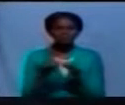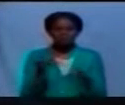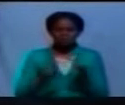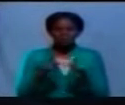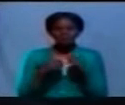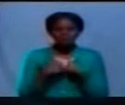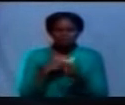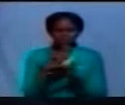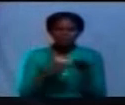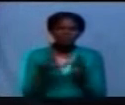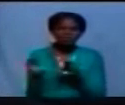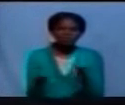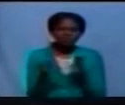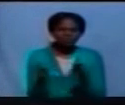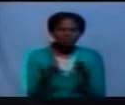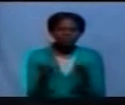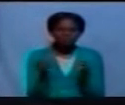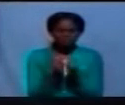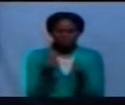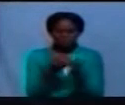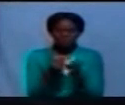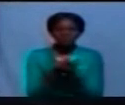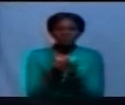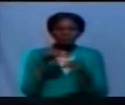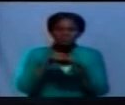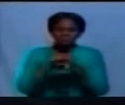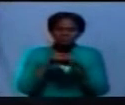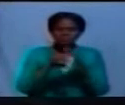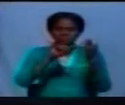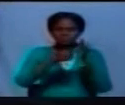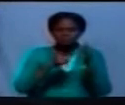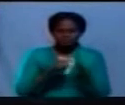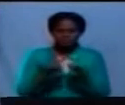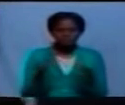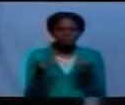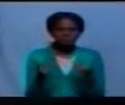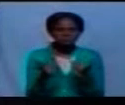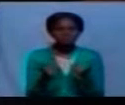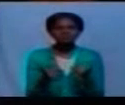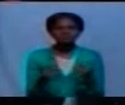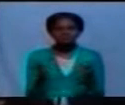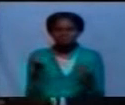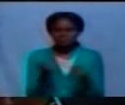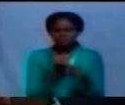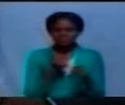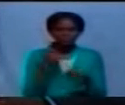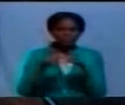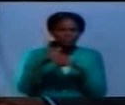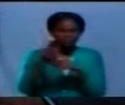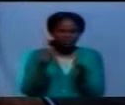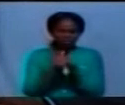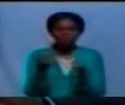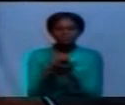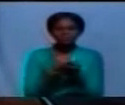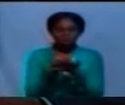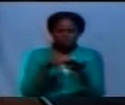some activity, a lot of dots in terms of financial access points. But obviously, the more you go outside those economic